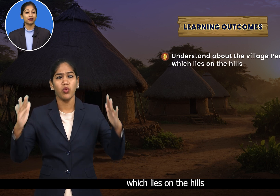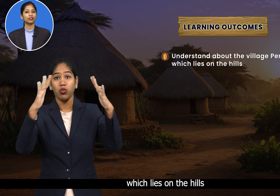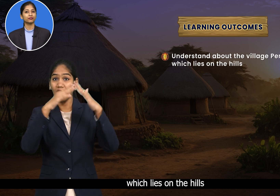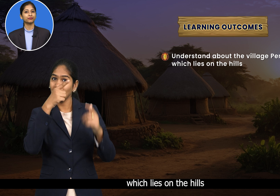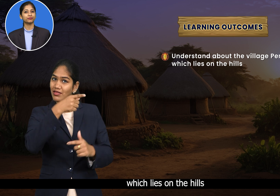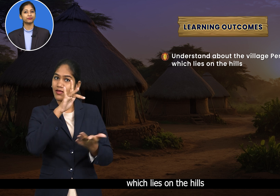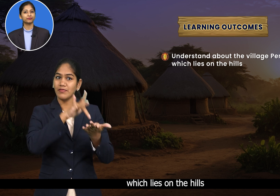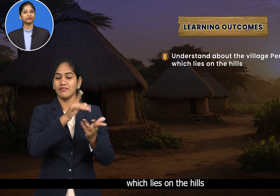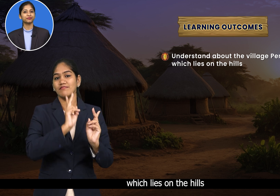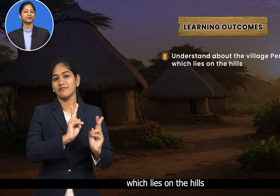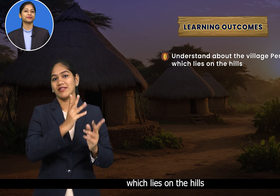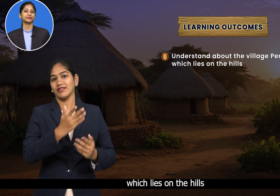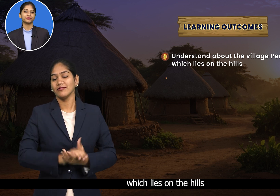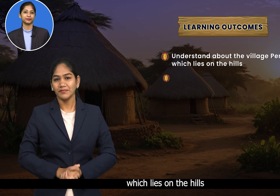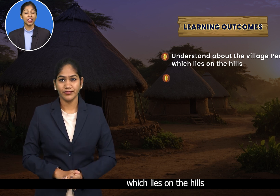hills.